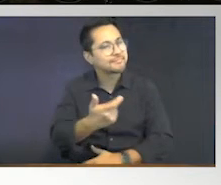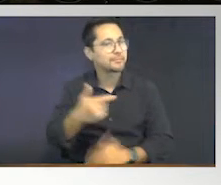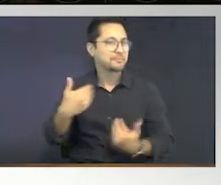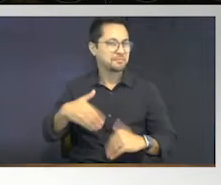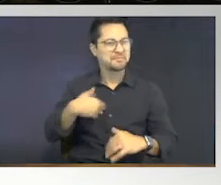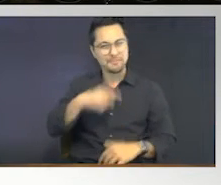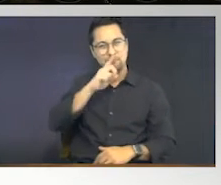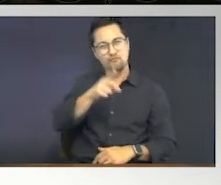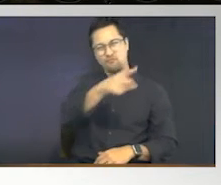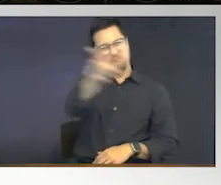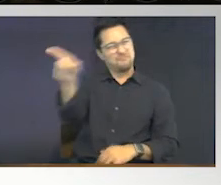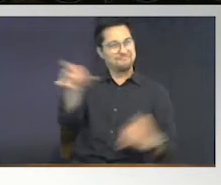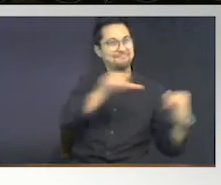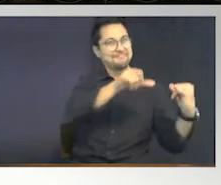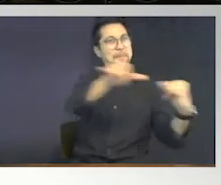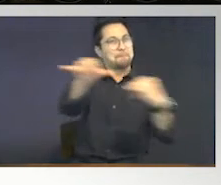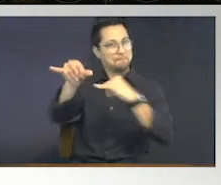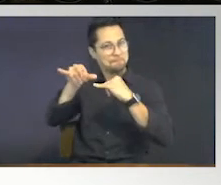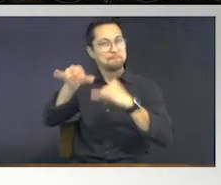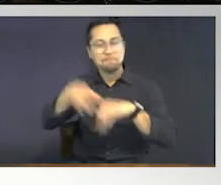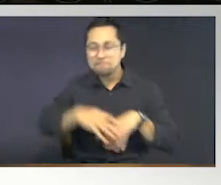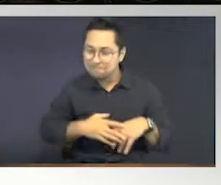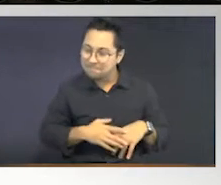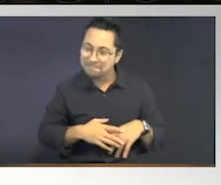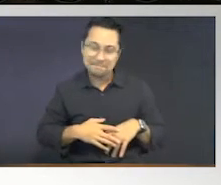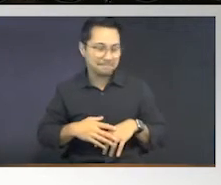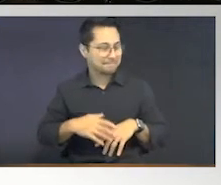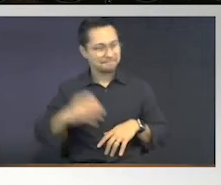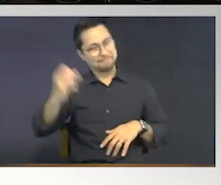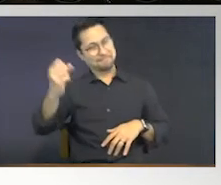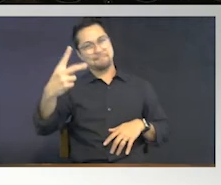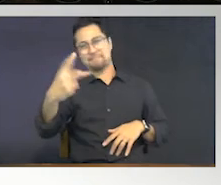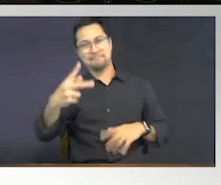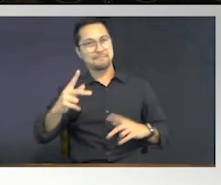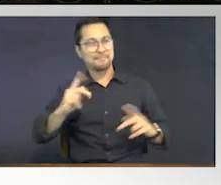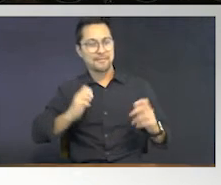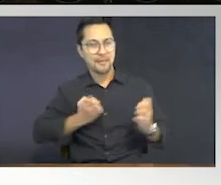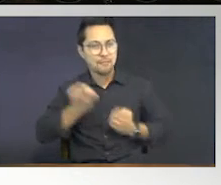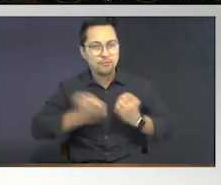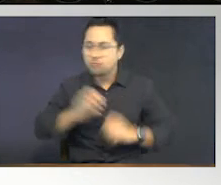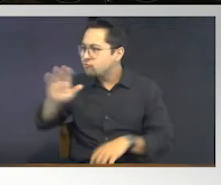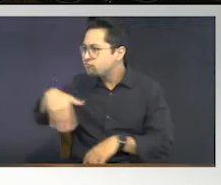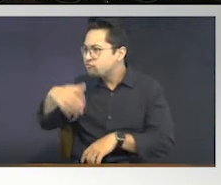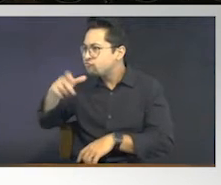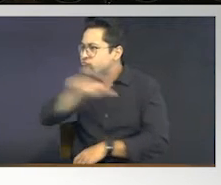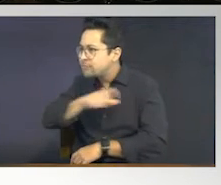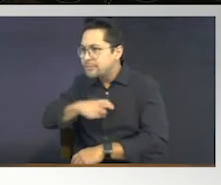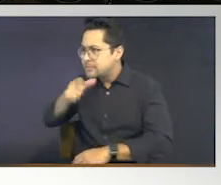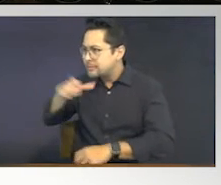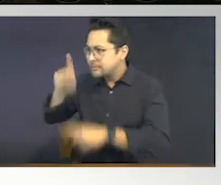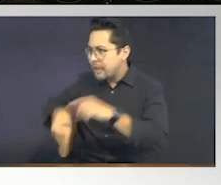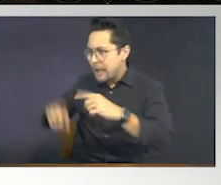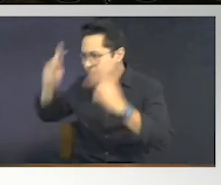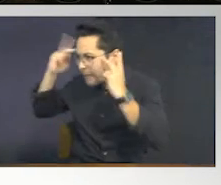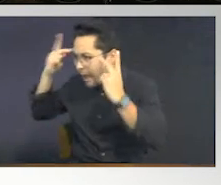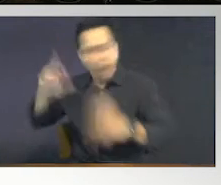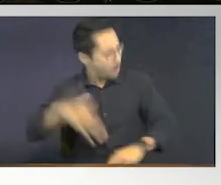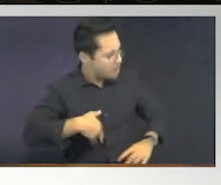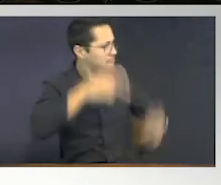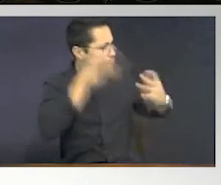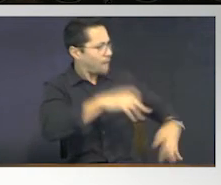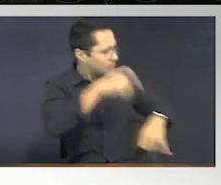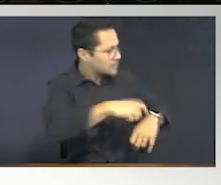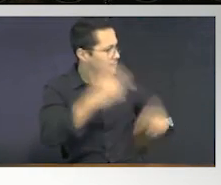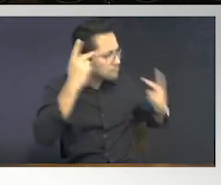And you know what? It's okay. Emotions are okay. So... Sheriff, this is no time to panic. This is the perfect time to panic.